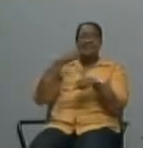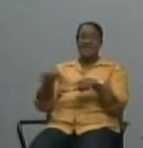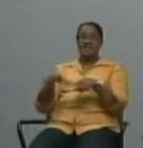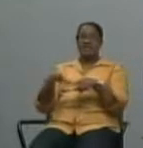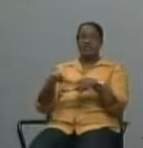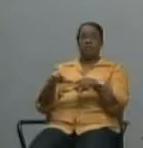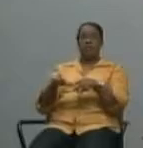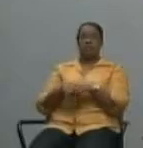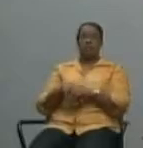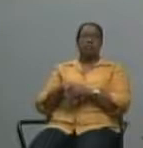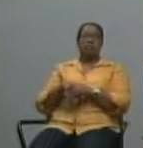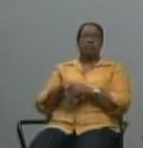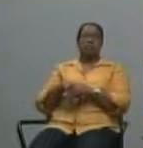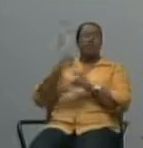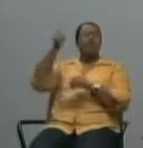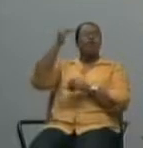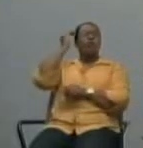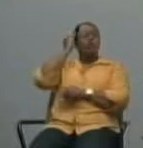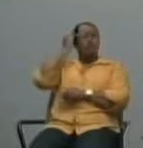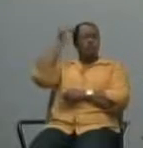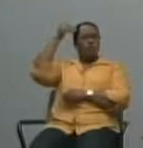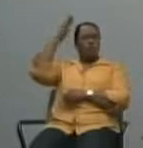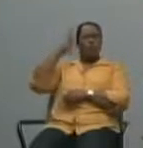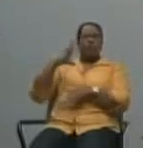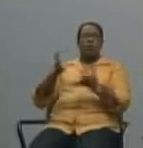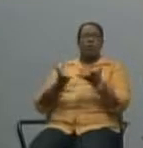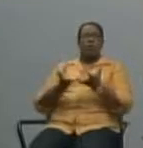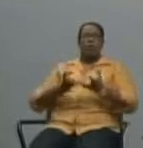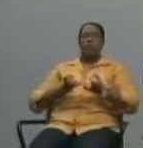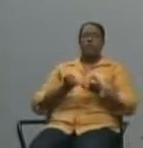We know that God, our loving Father,